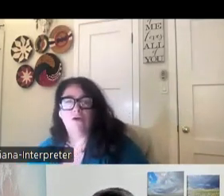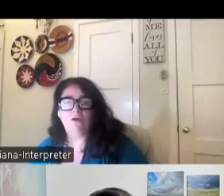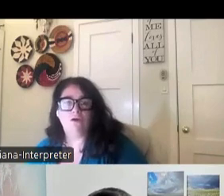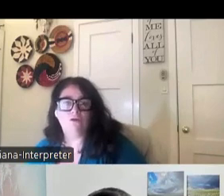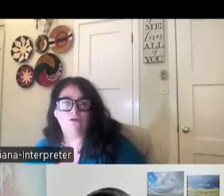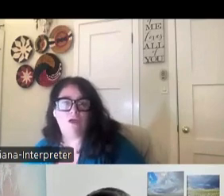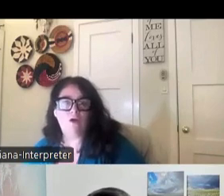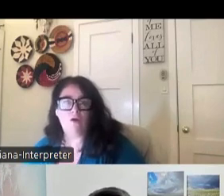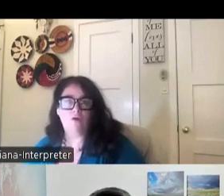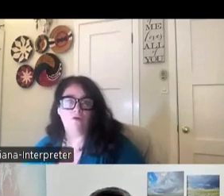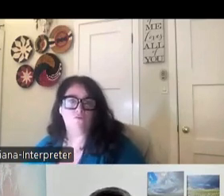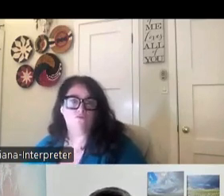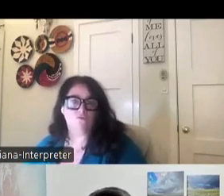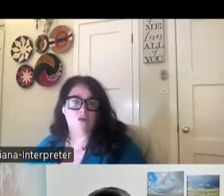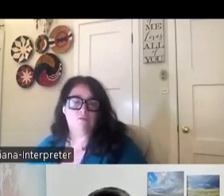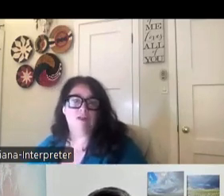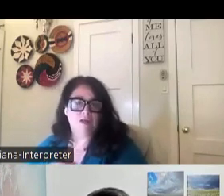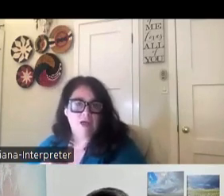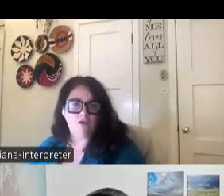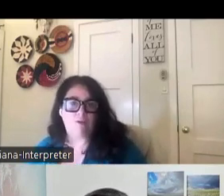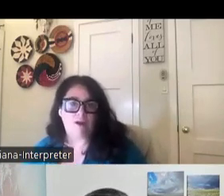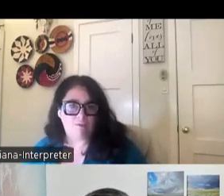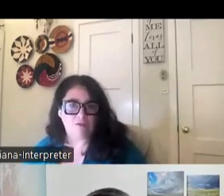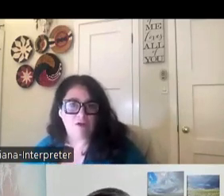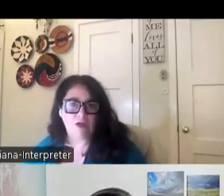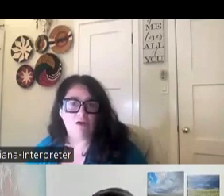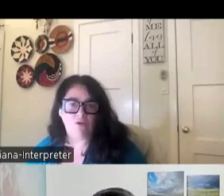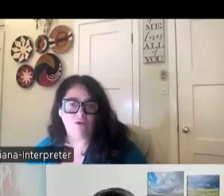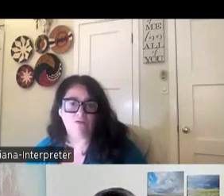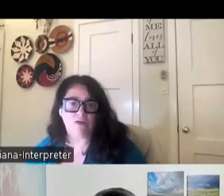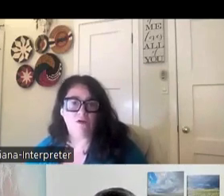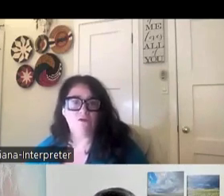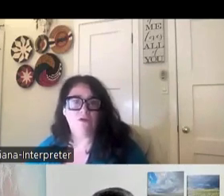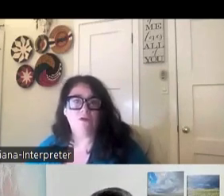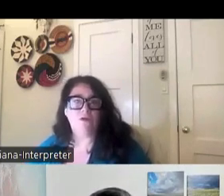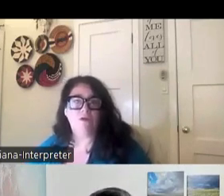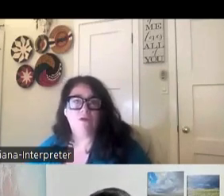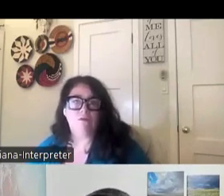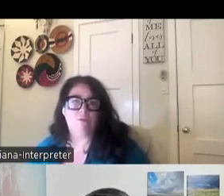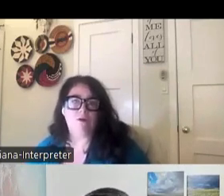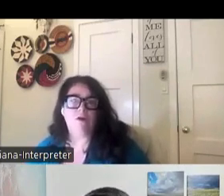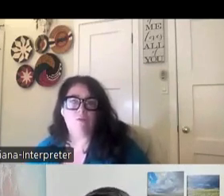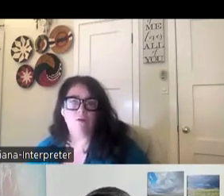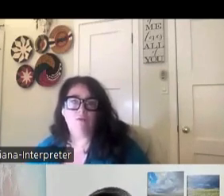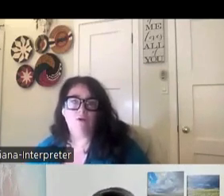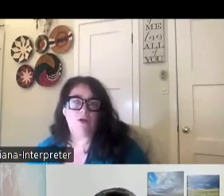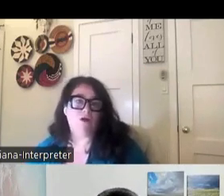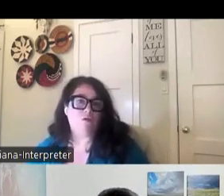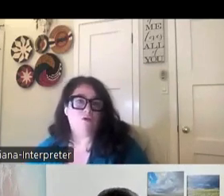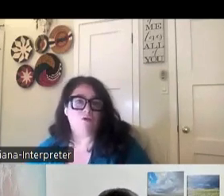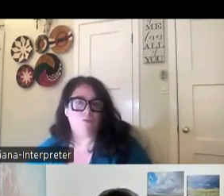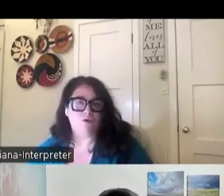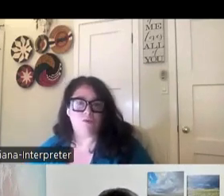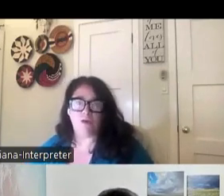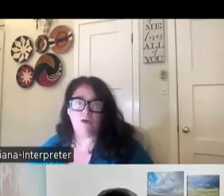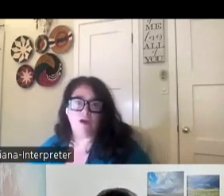places like Santa Rosa are probably warming much faster than places right along the Pacific coast.